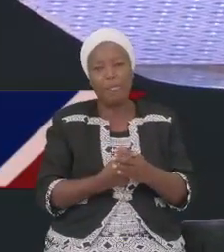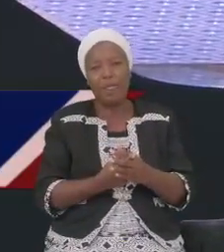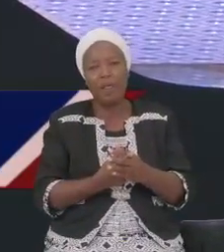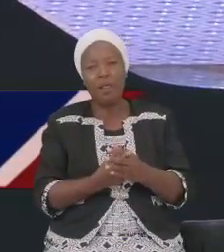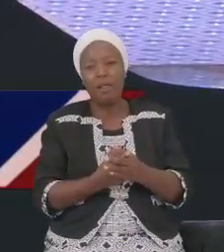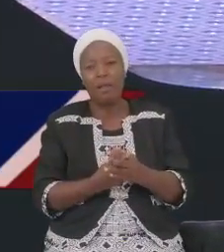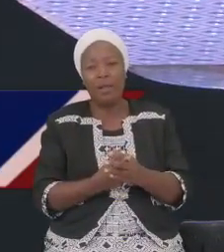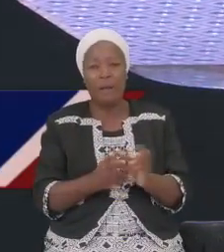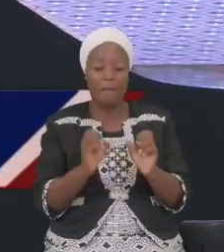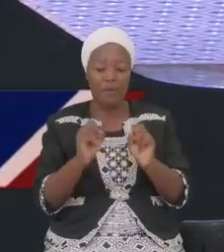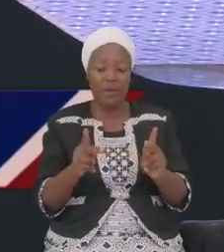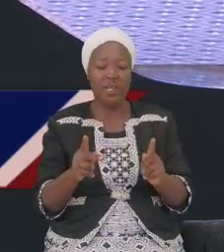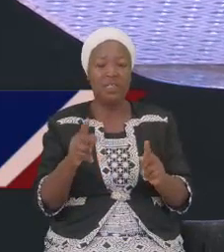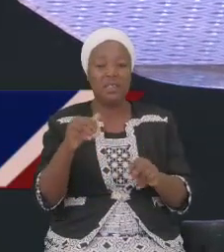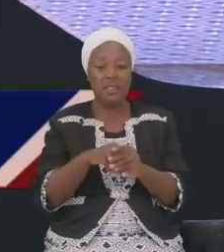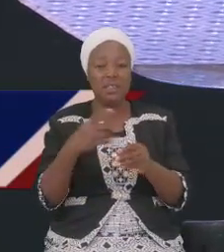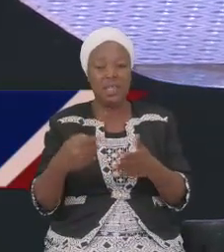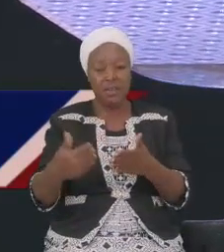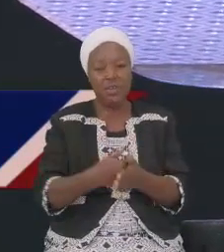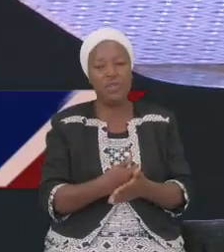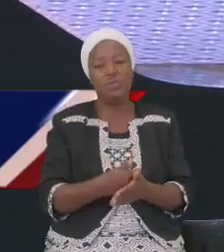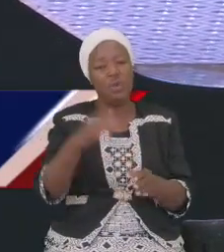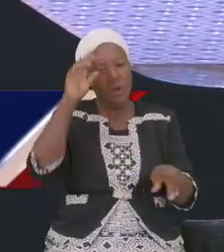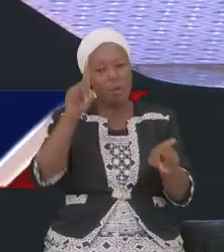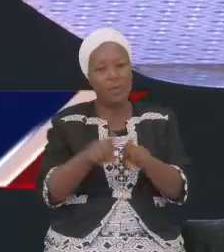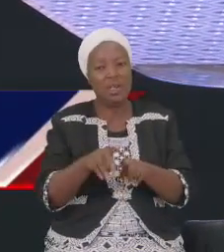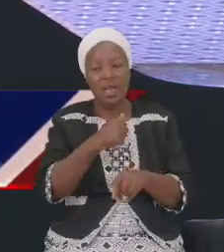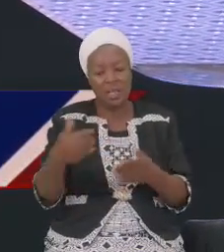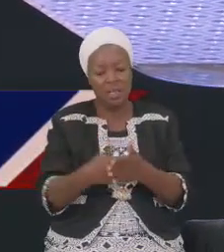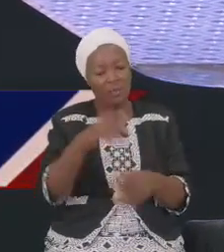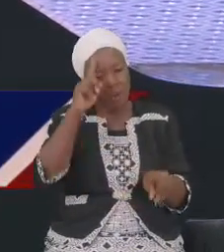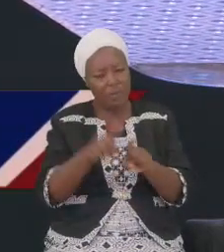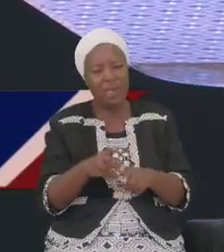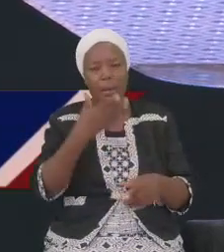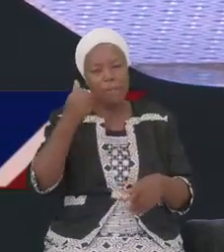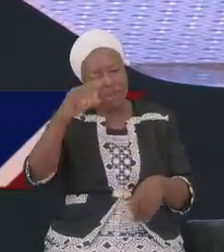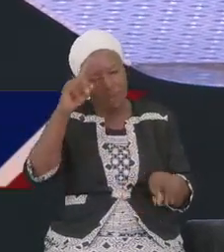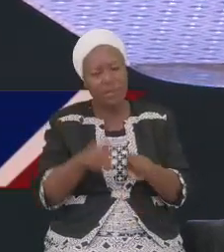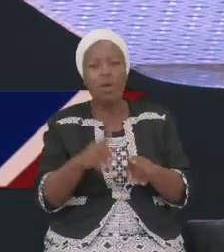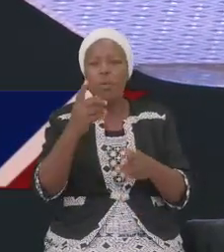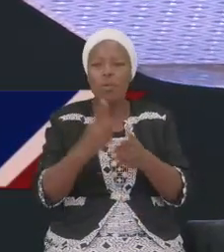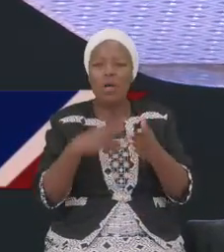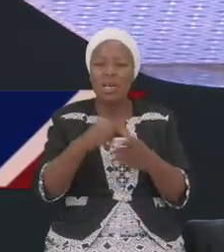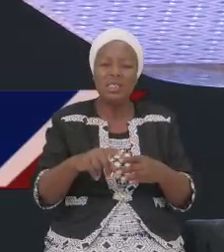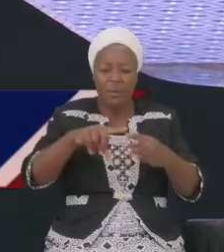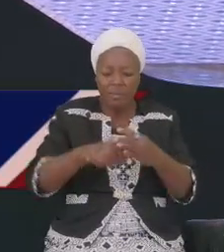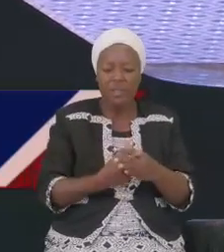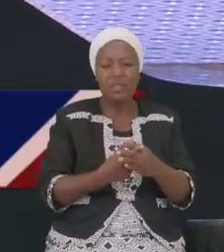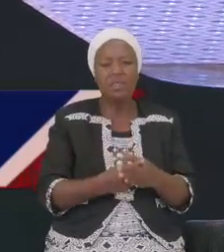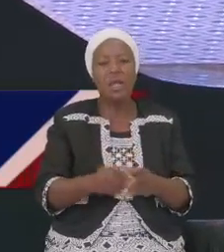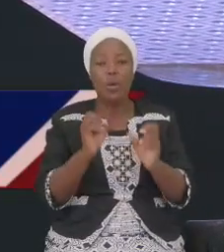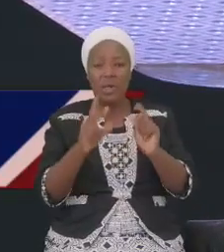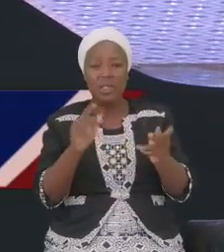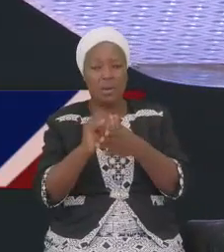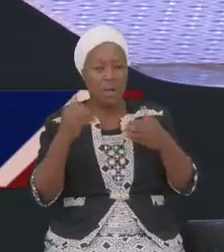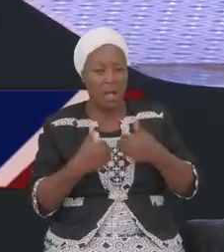the new covenant. A new covenant, a better covenant. What are the basic privileges we have in